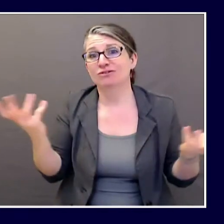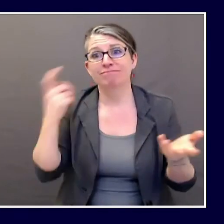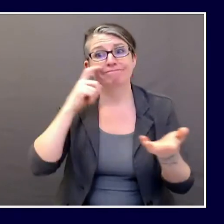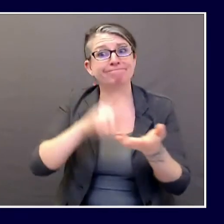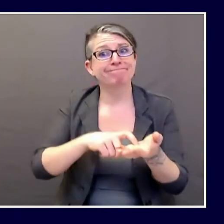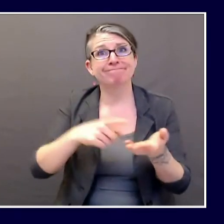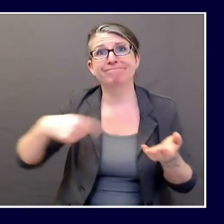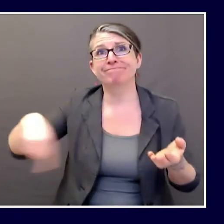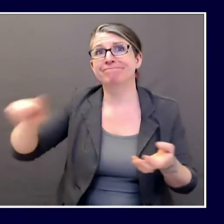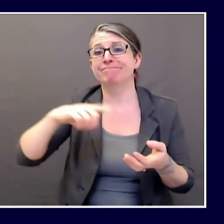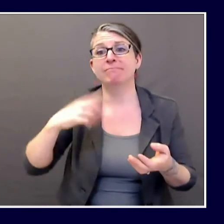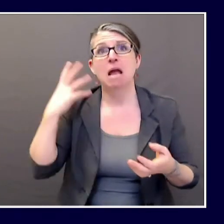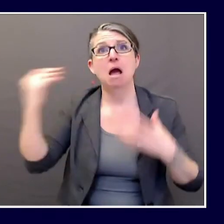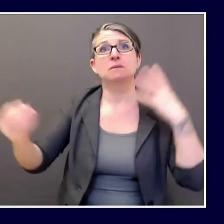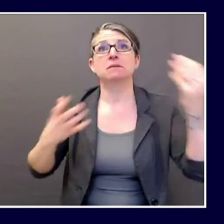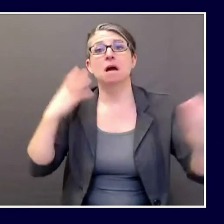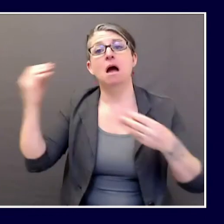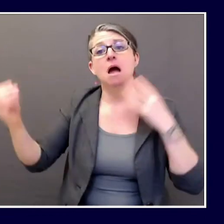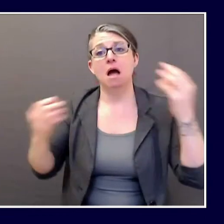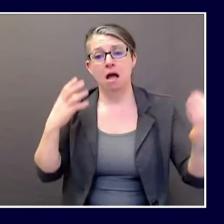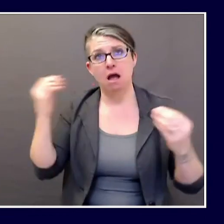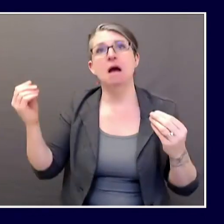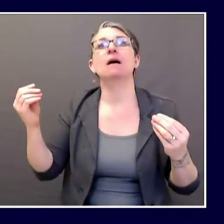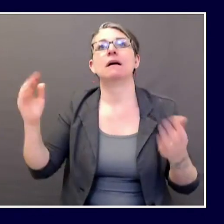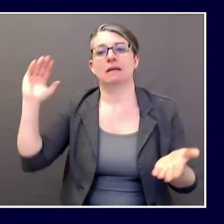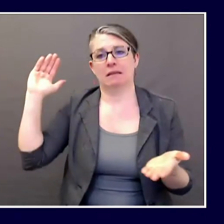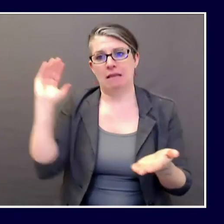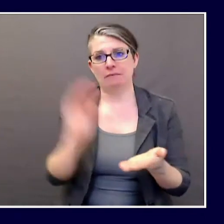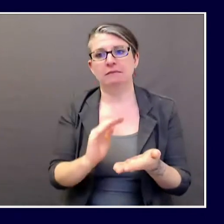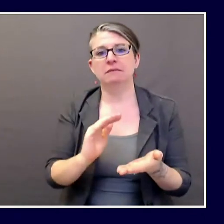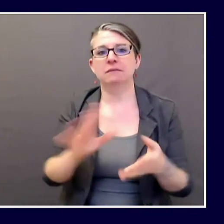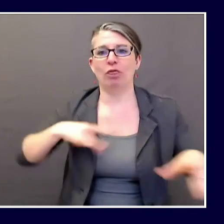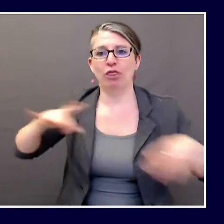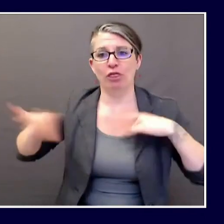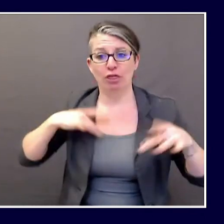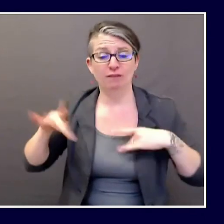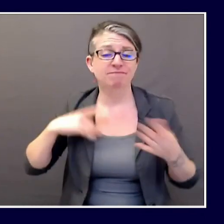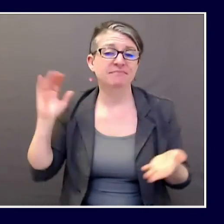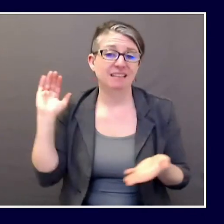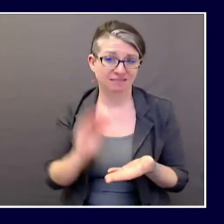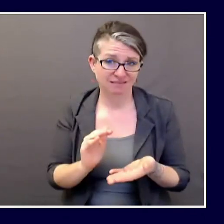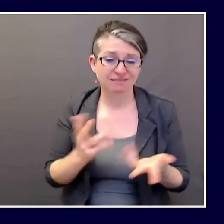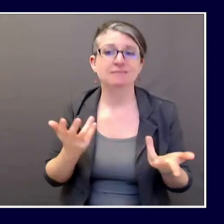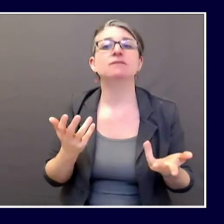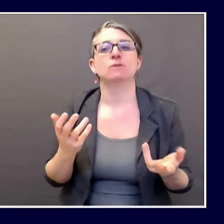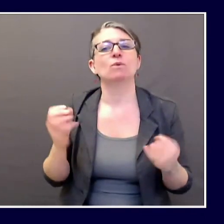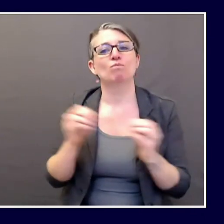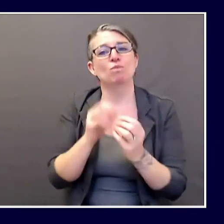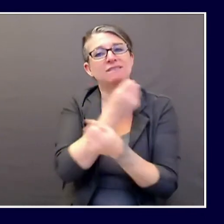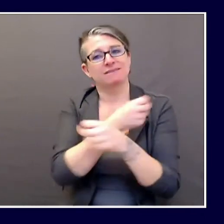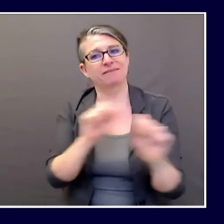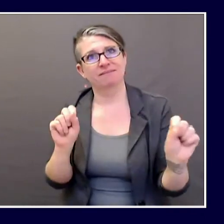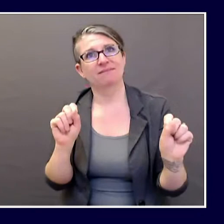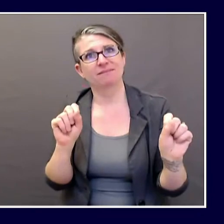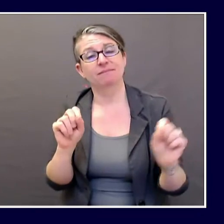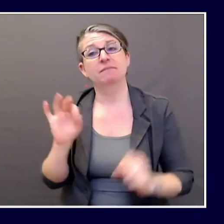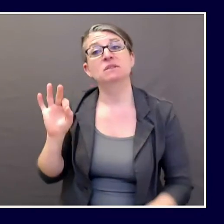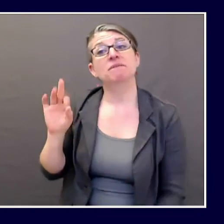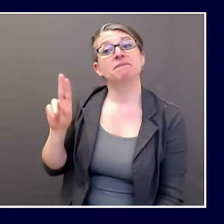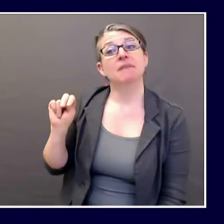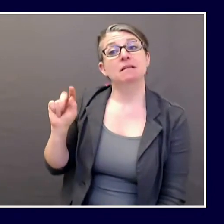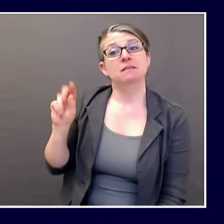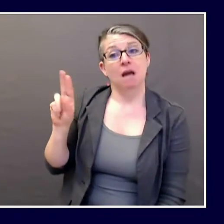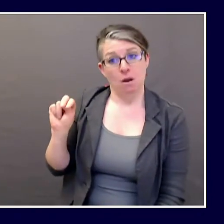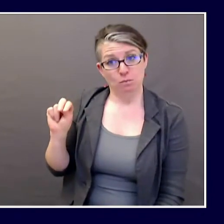in particular, or similar amusement park type gatherings, they're going to be governed by the more specific amusement